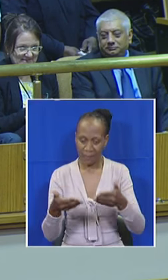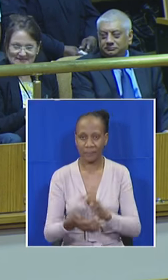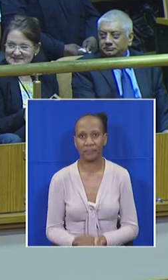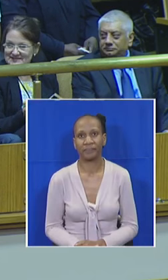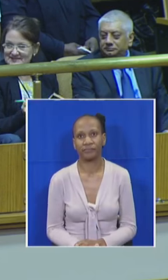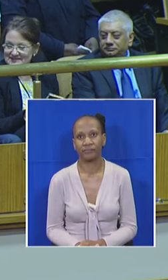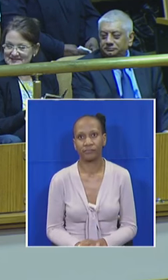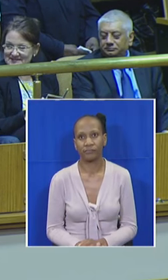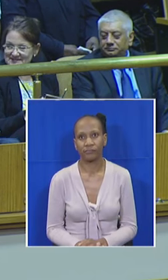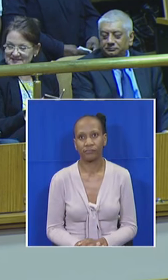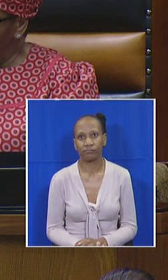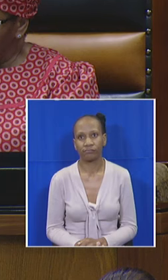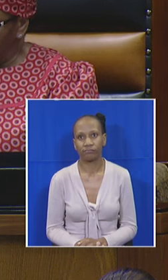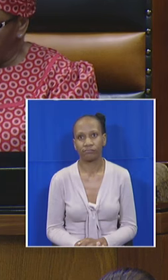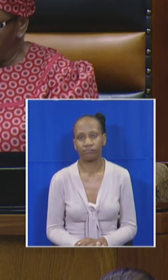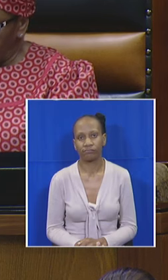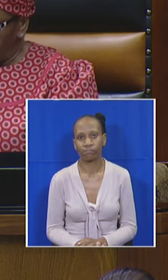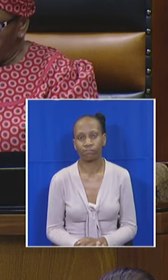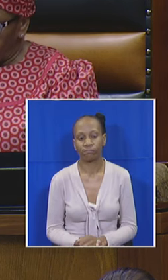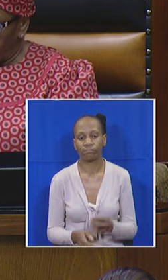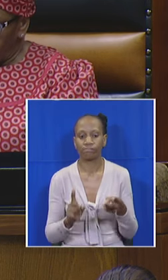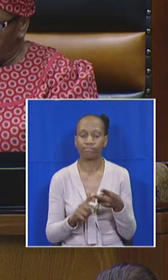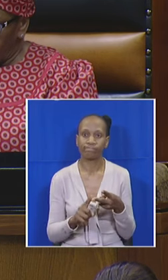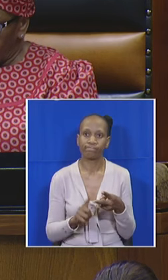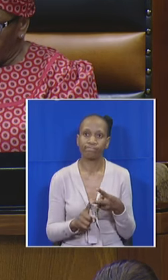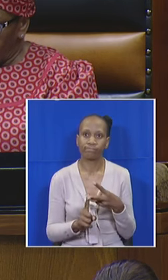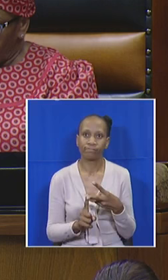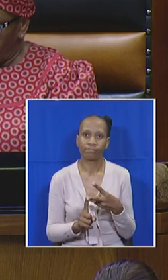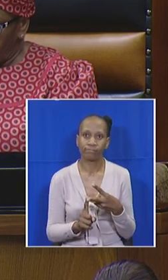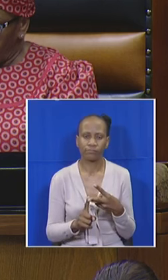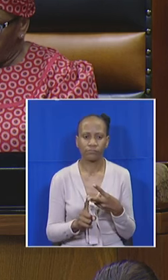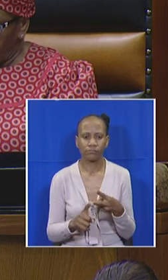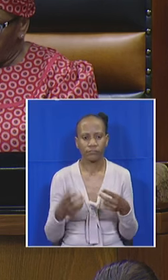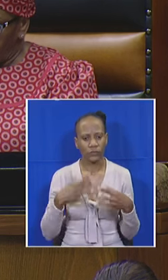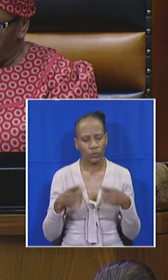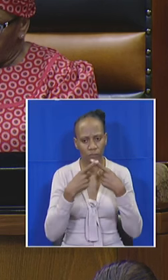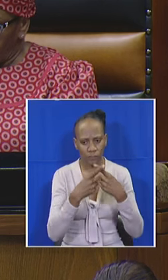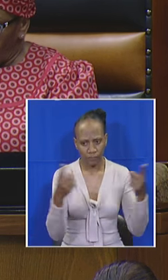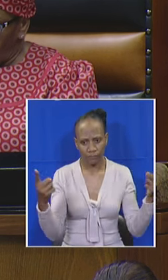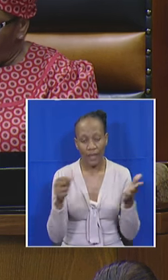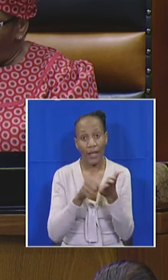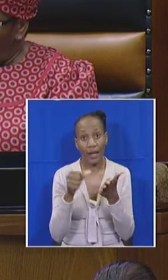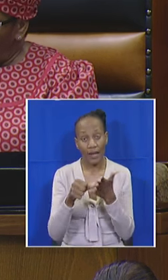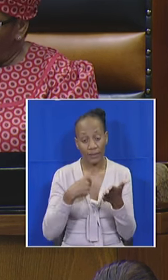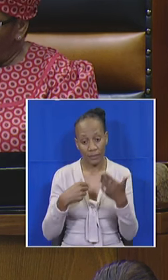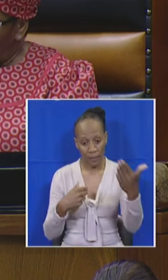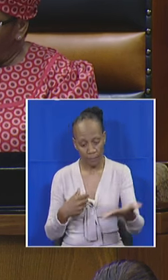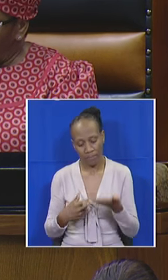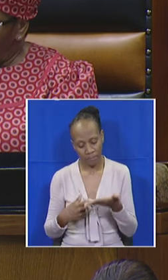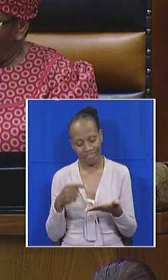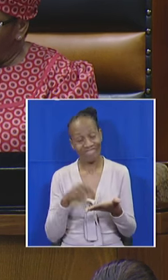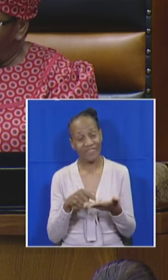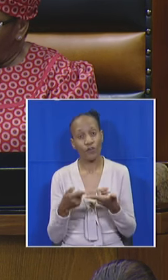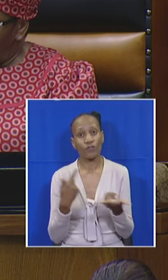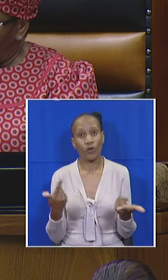Honorable members, I also wish to announce that I have received a letter from the